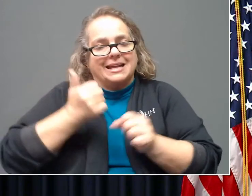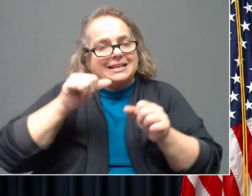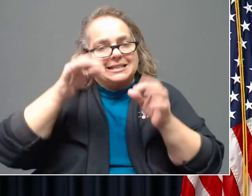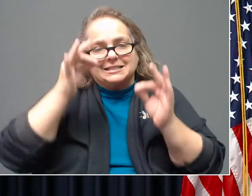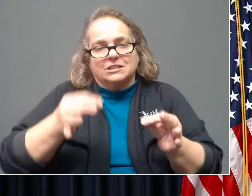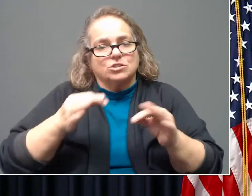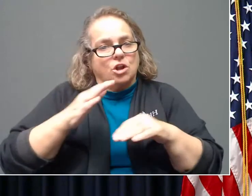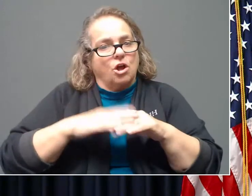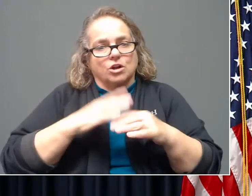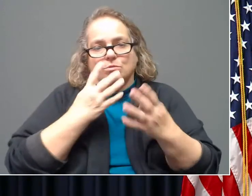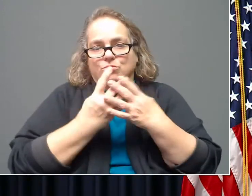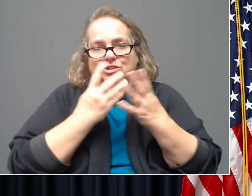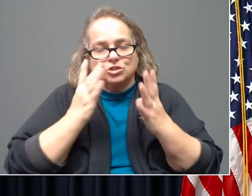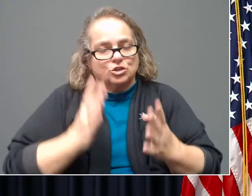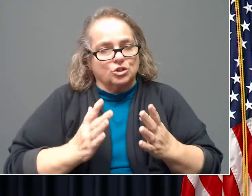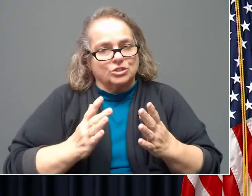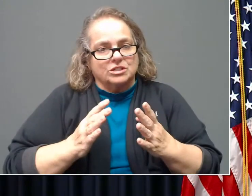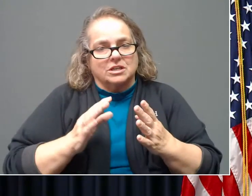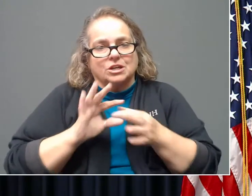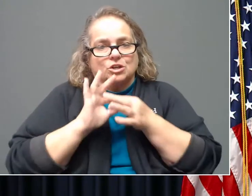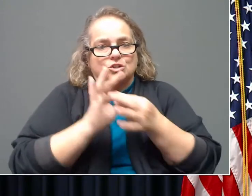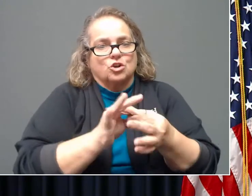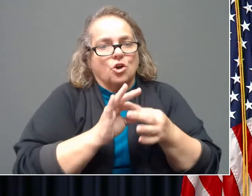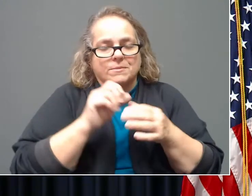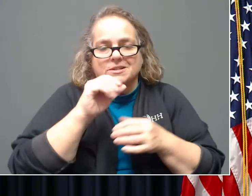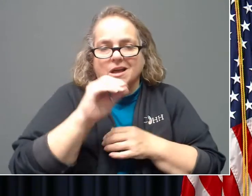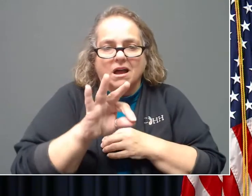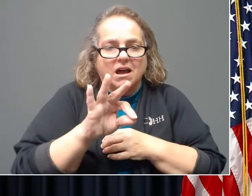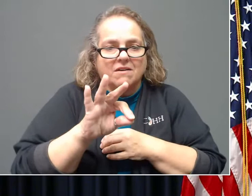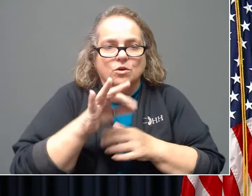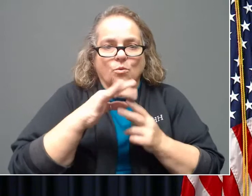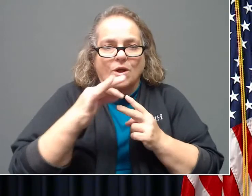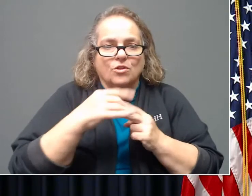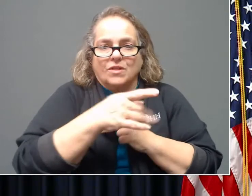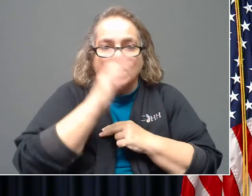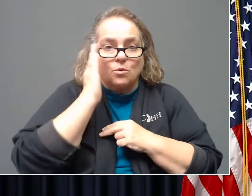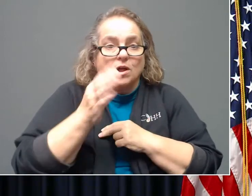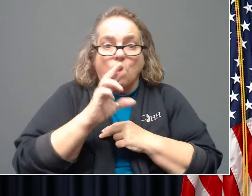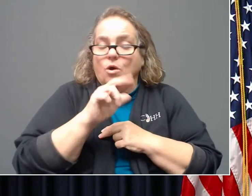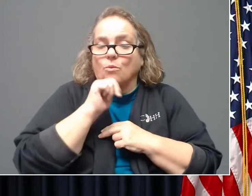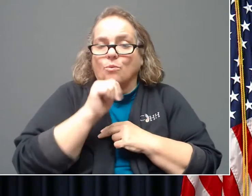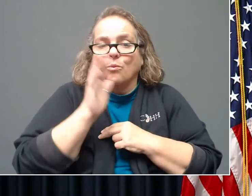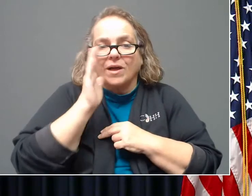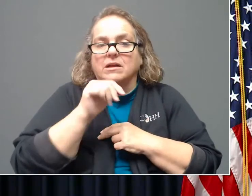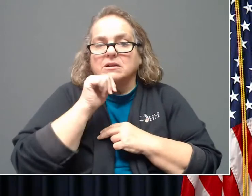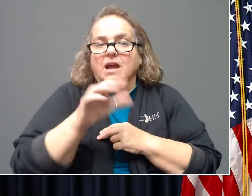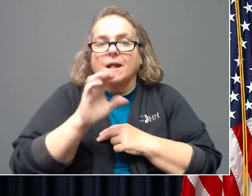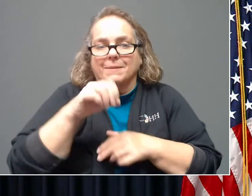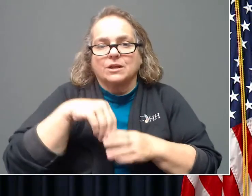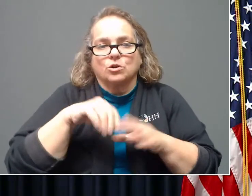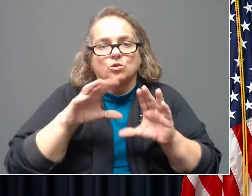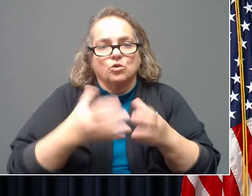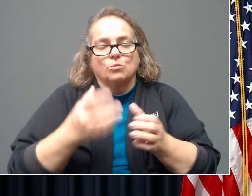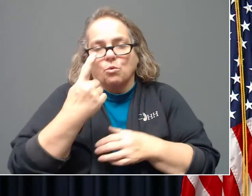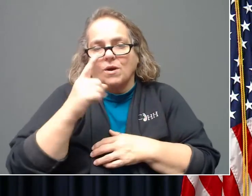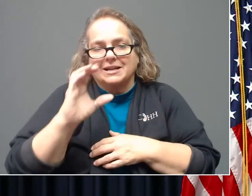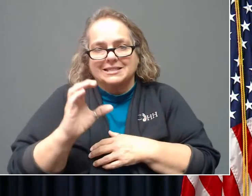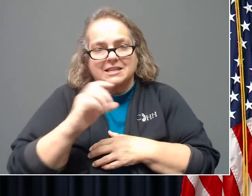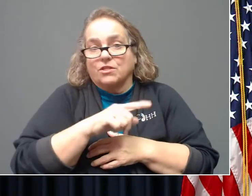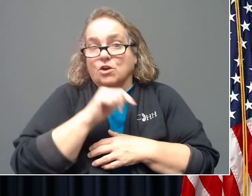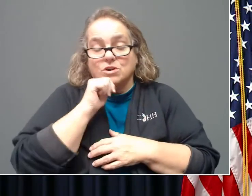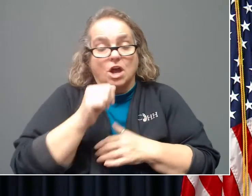about prisoners in terms of whether they will or will not be in Group 1C. They are not currently